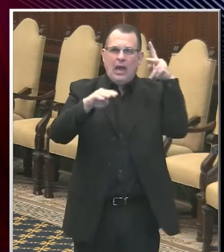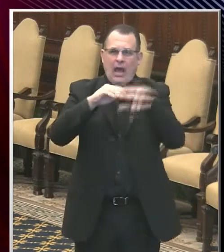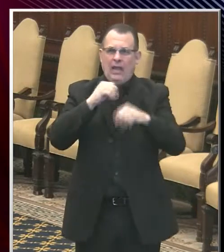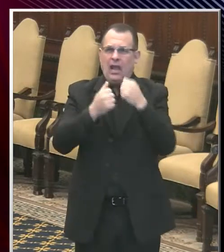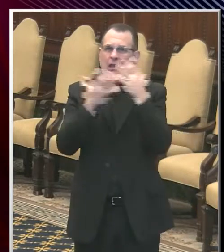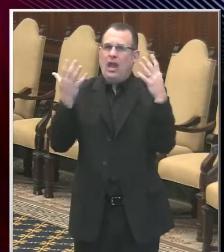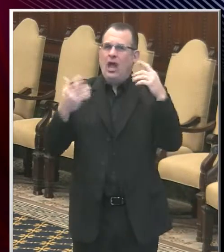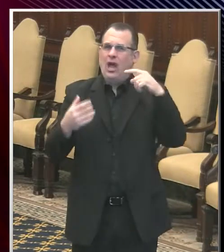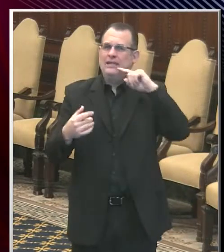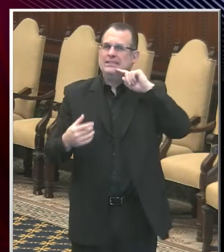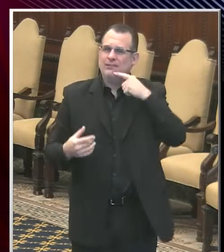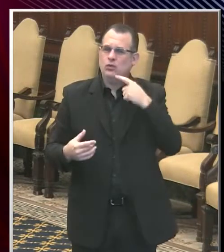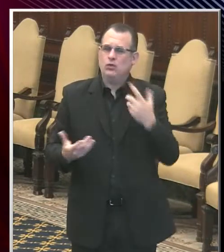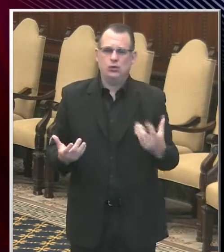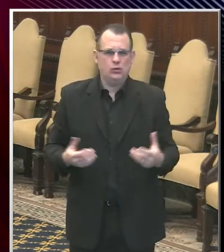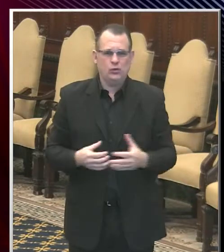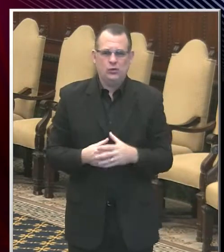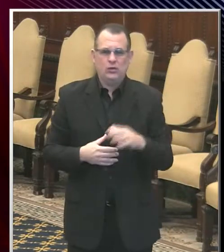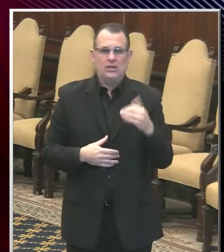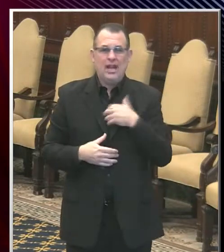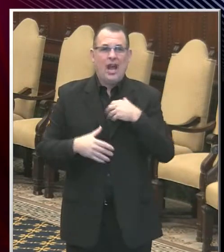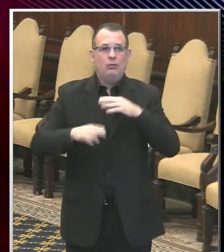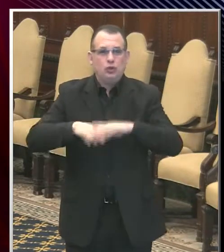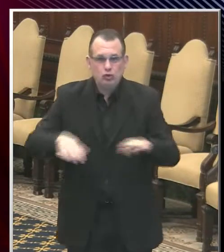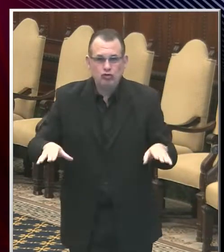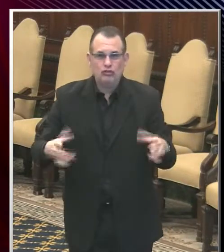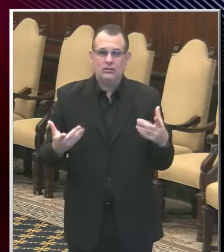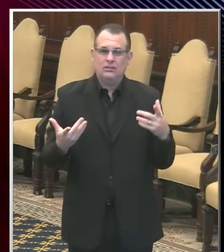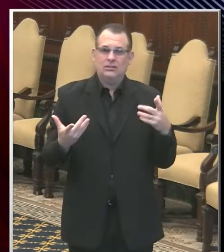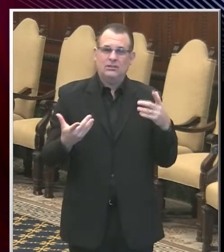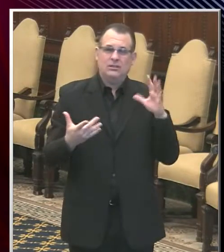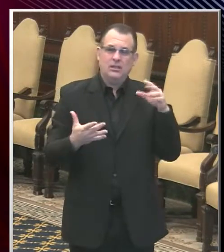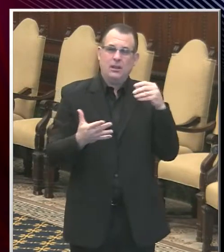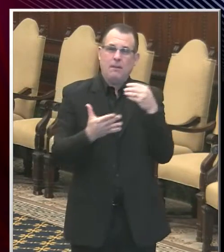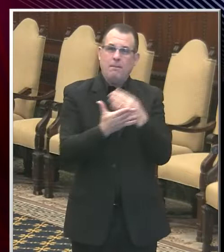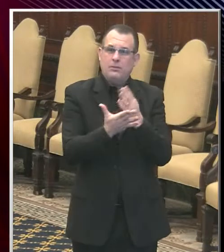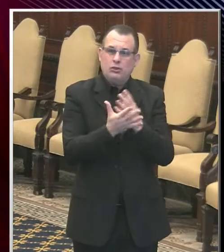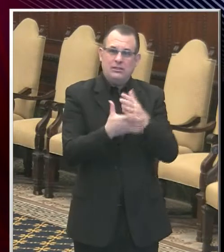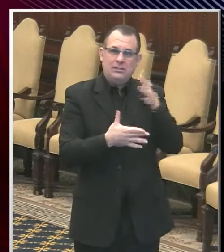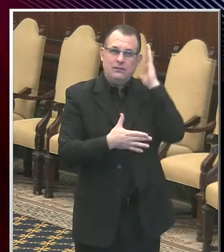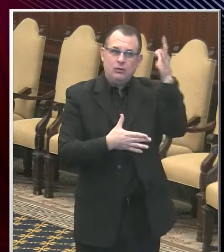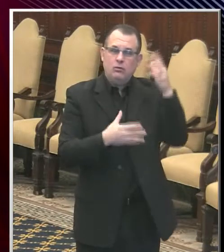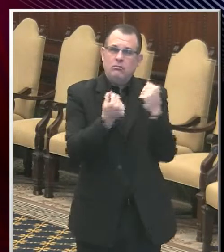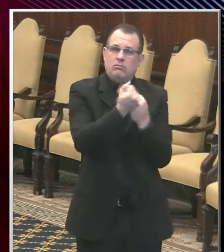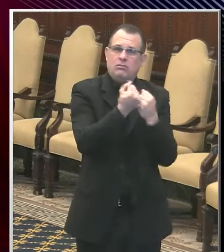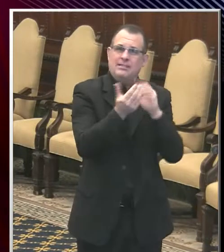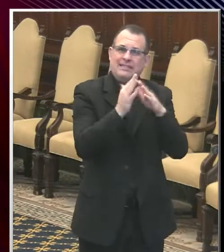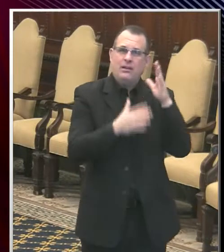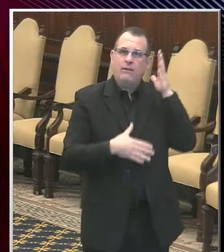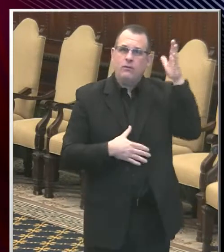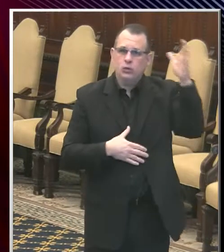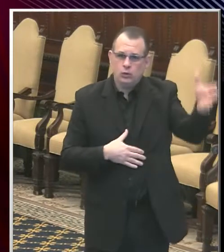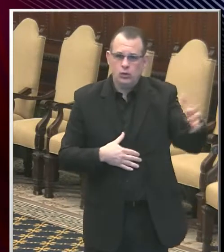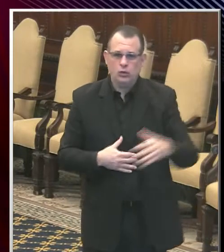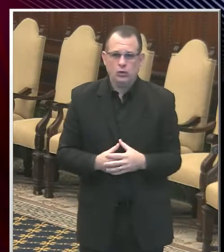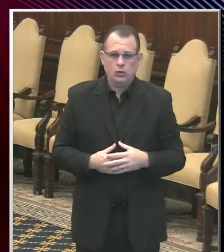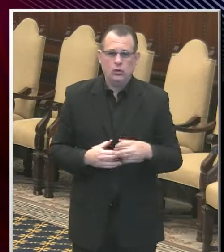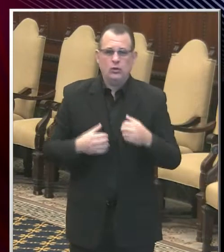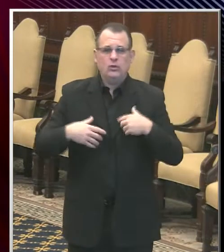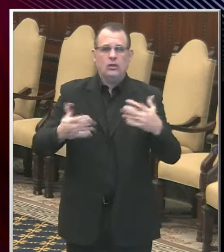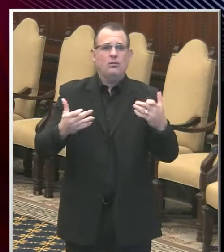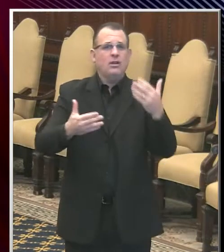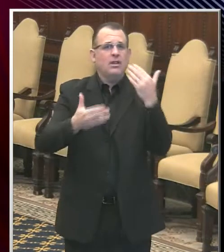city. Over the next 6 weeks, City Council will consider this spending plan, and I want to thank council members in advance for their thoughtful